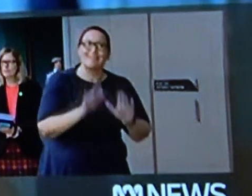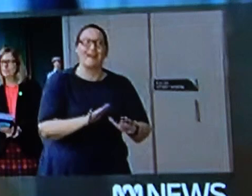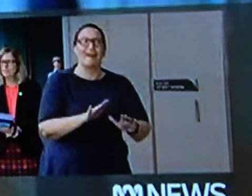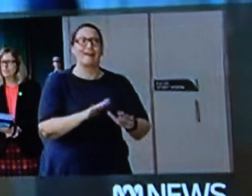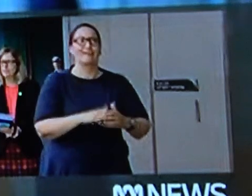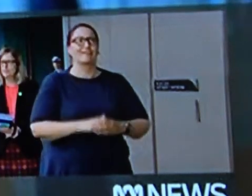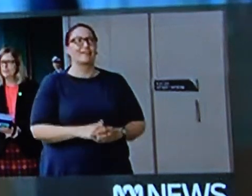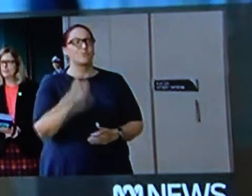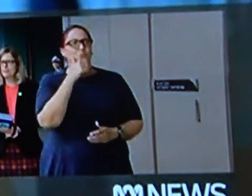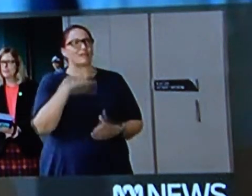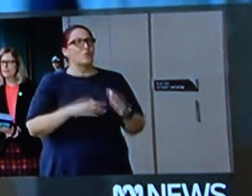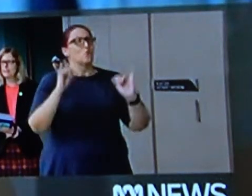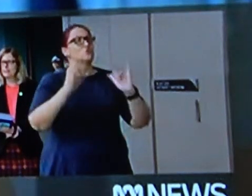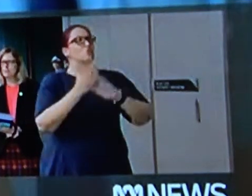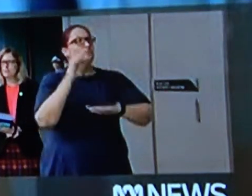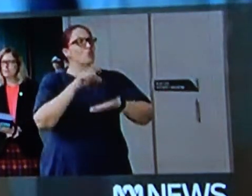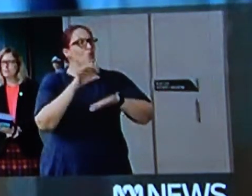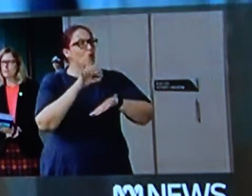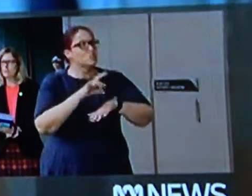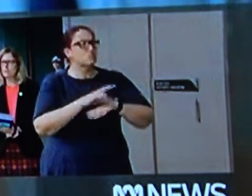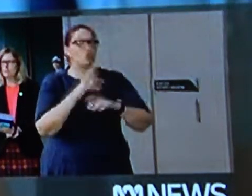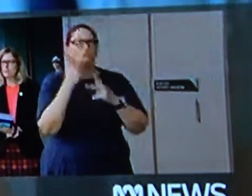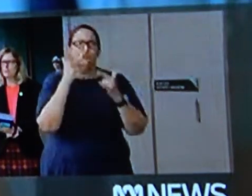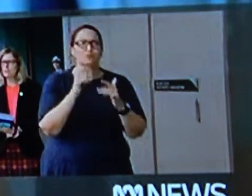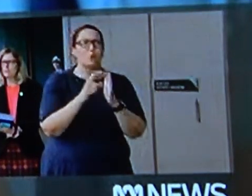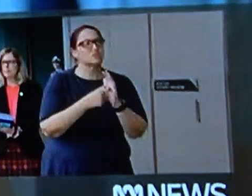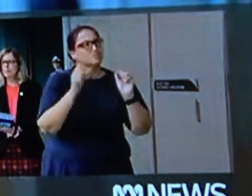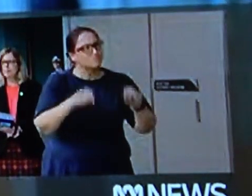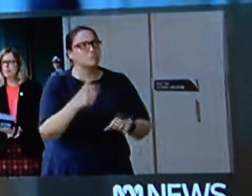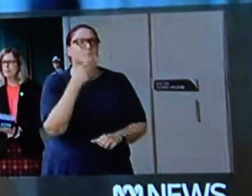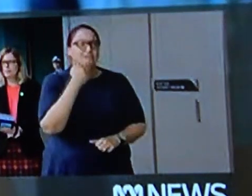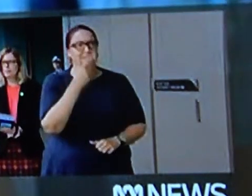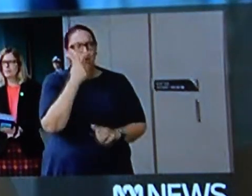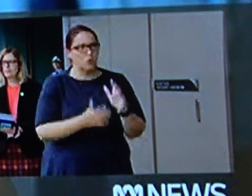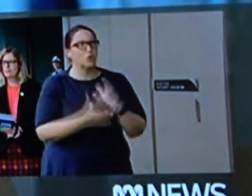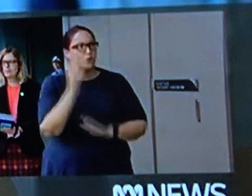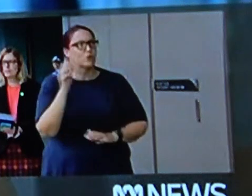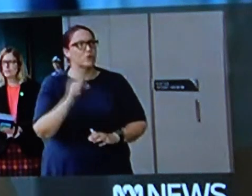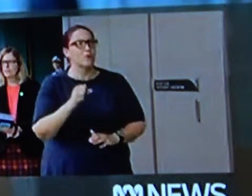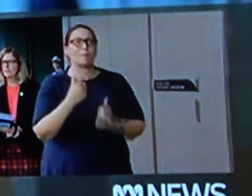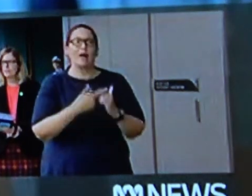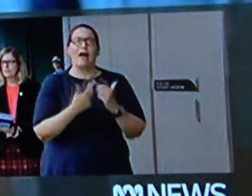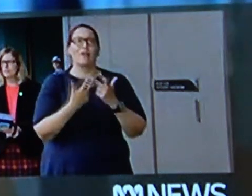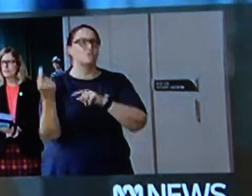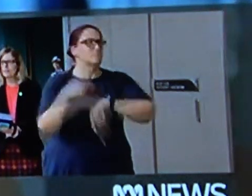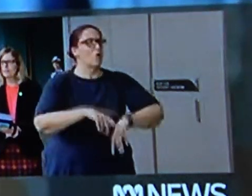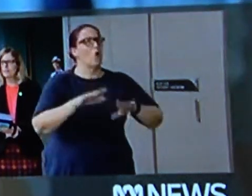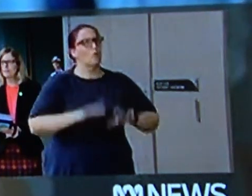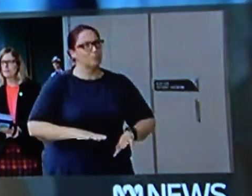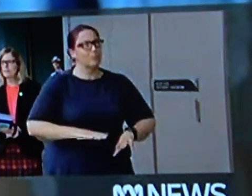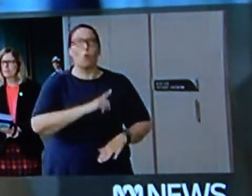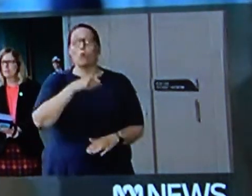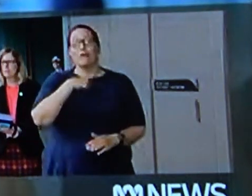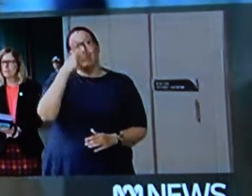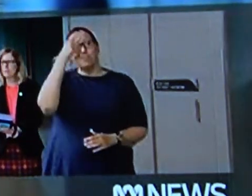up. This is based on health advice. The experts who meet daily give us advice on what is the best way to control the spread.